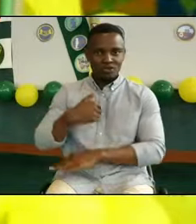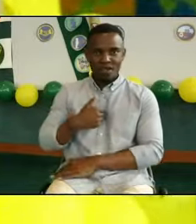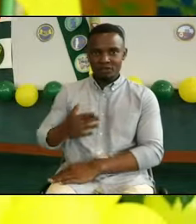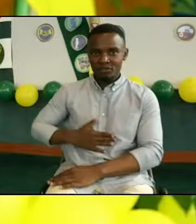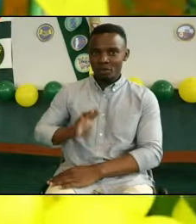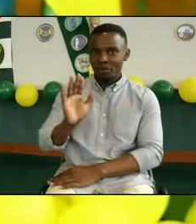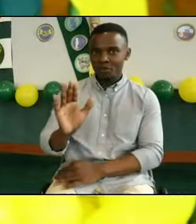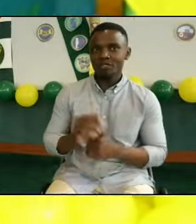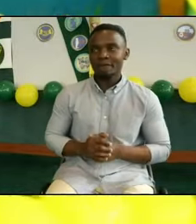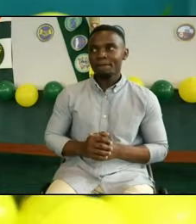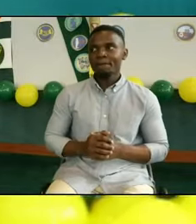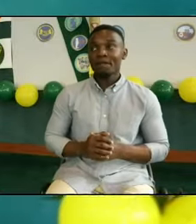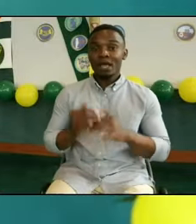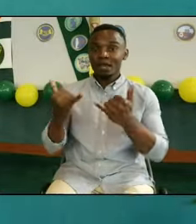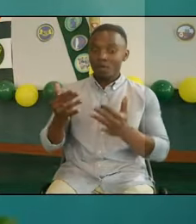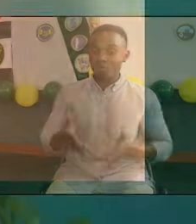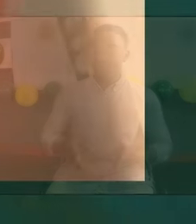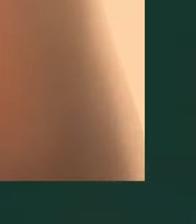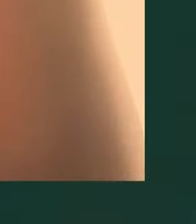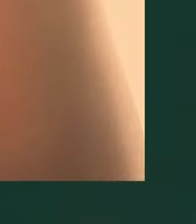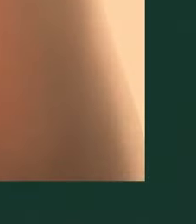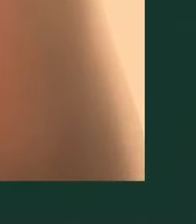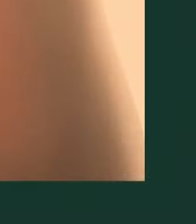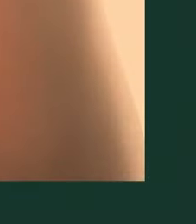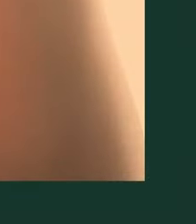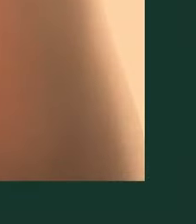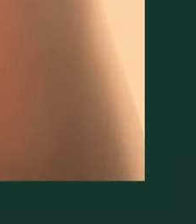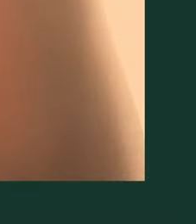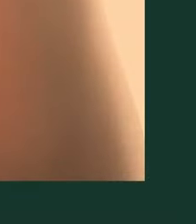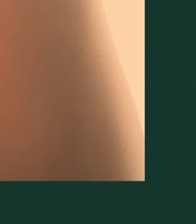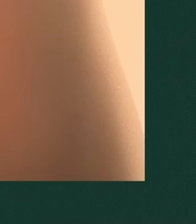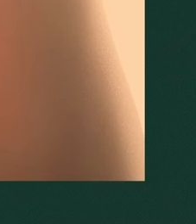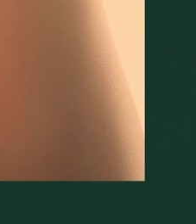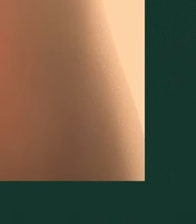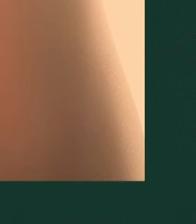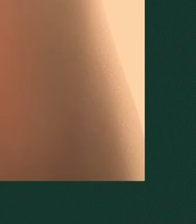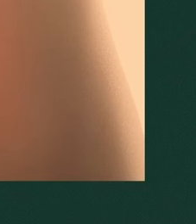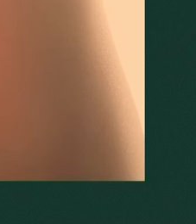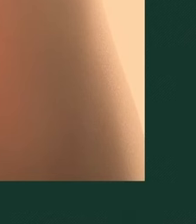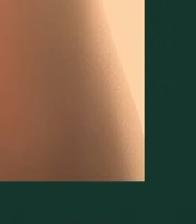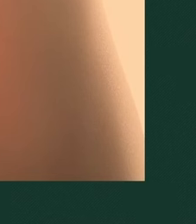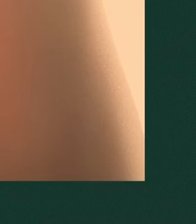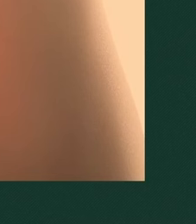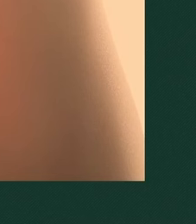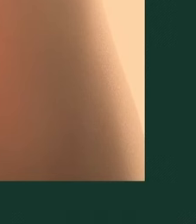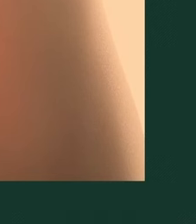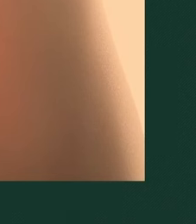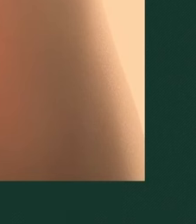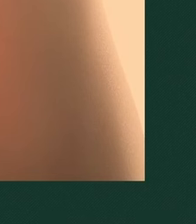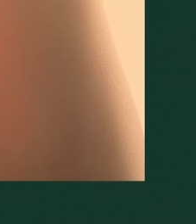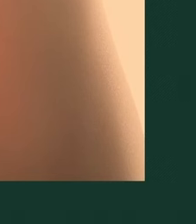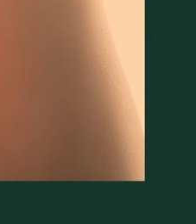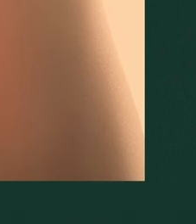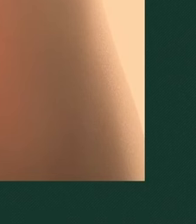So, conceived and carried by the same mother. I want you to pay attention to the kind of